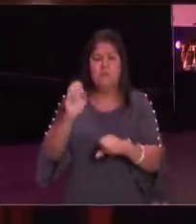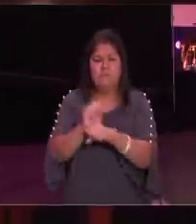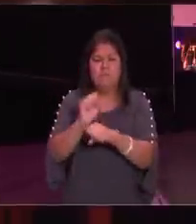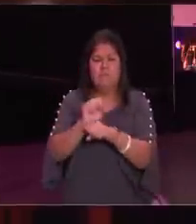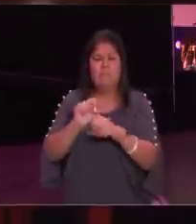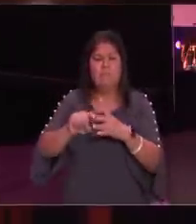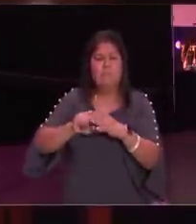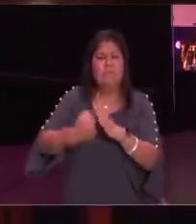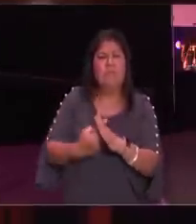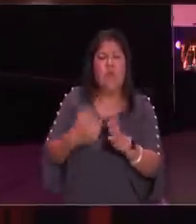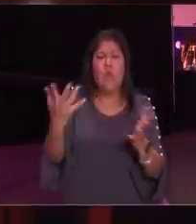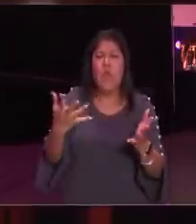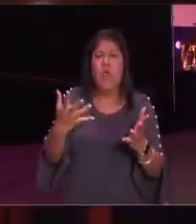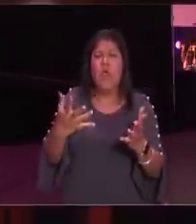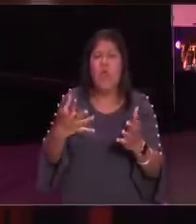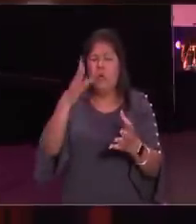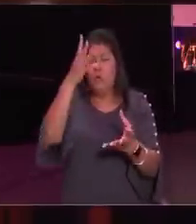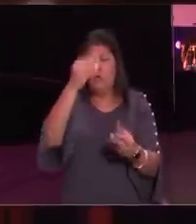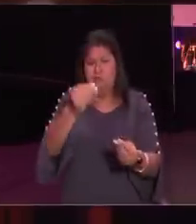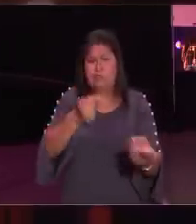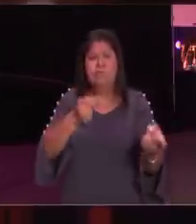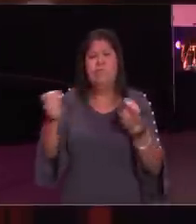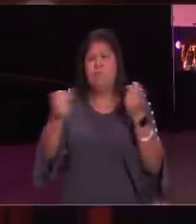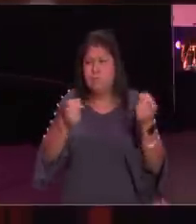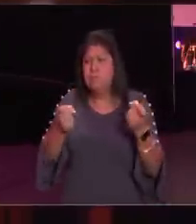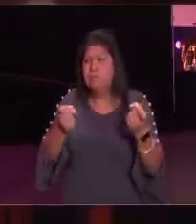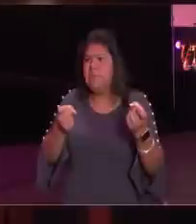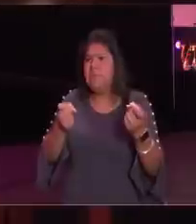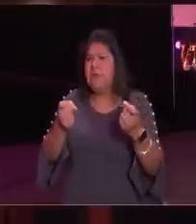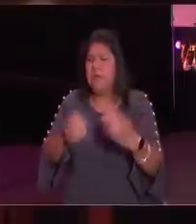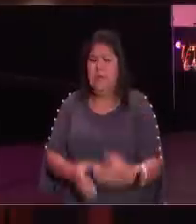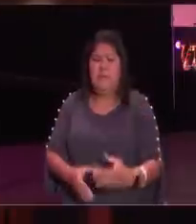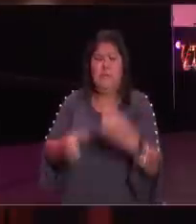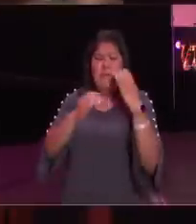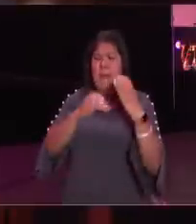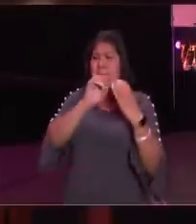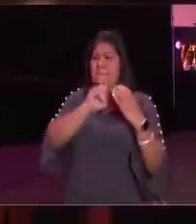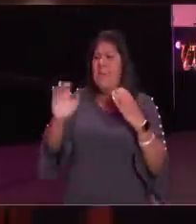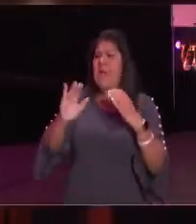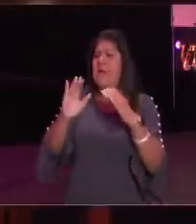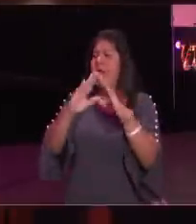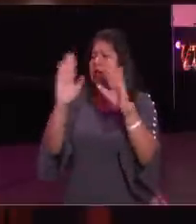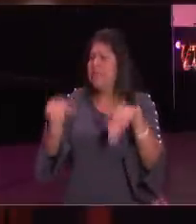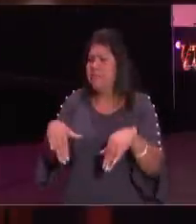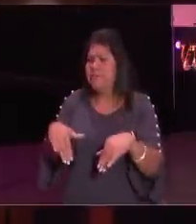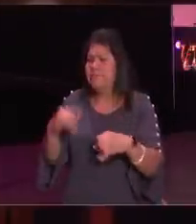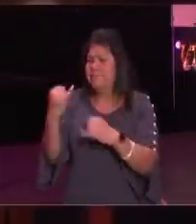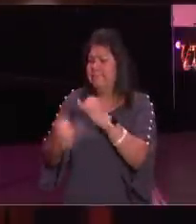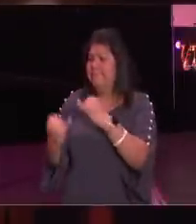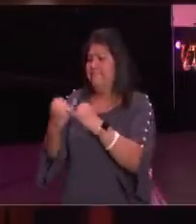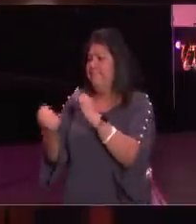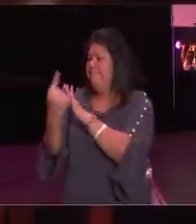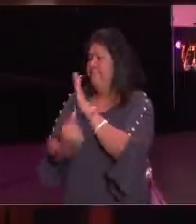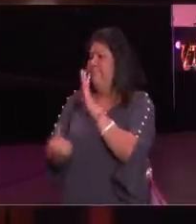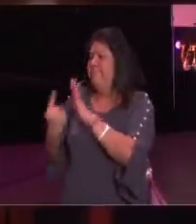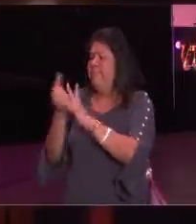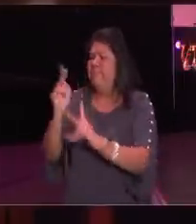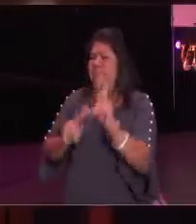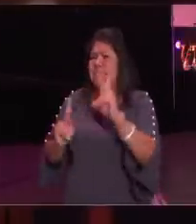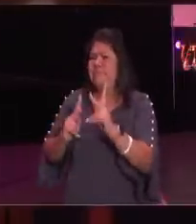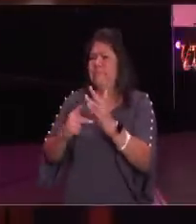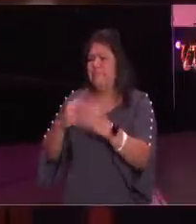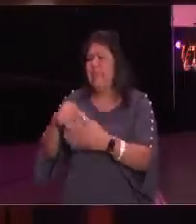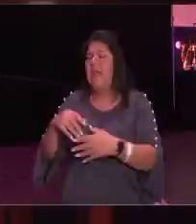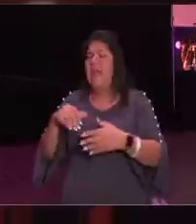miracle started when a servant obeyed his master and carried the child back to the house. In this last hour, there are people who